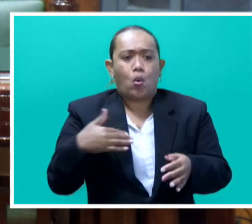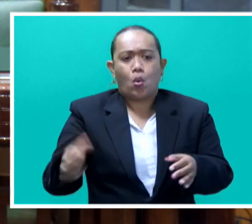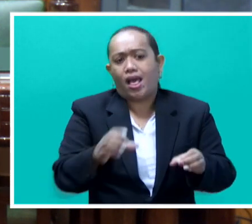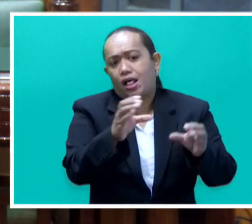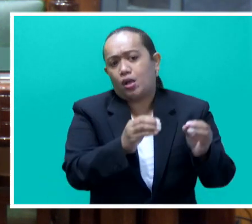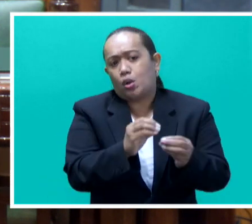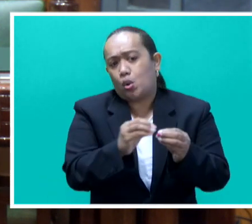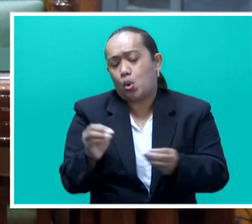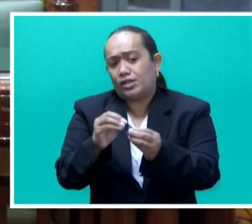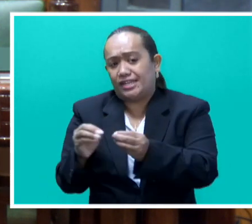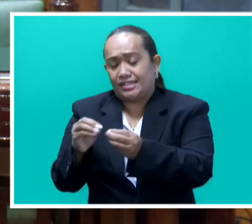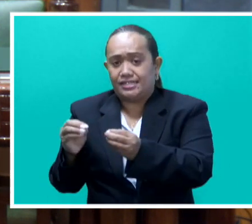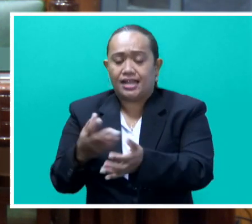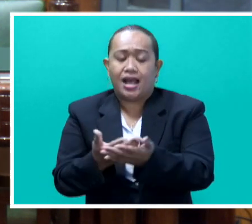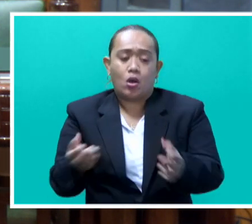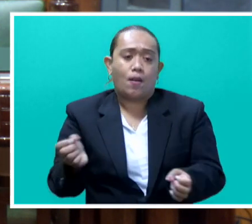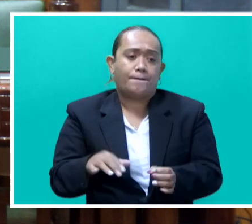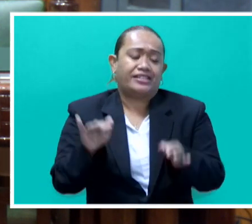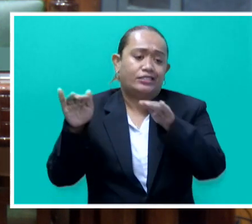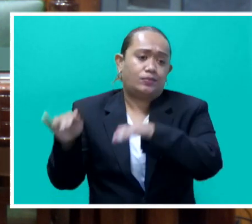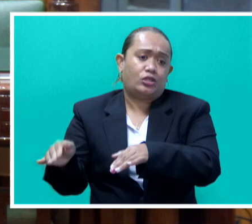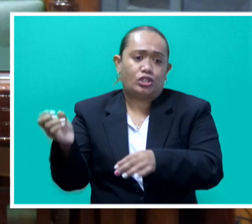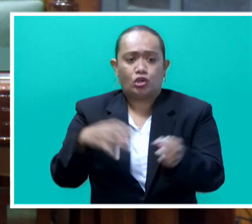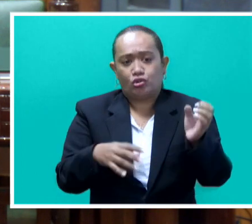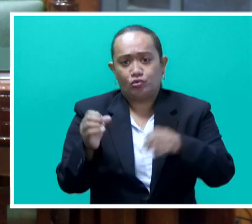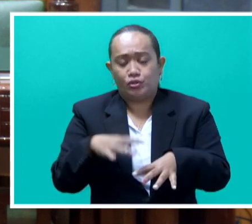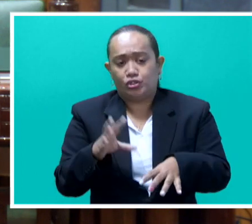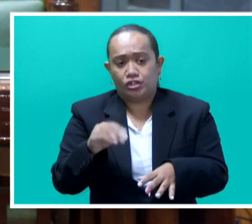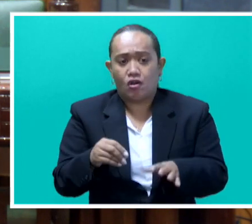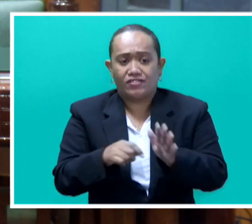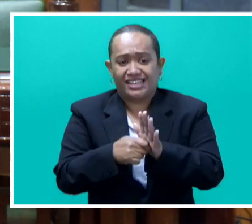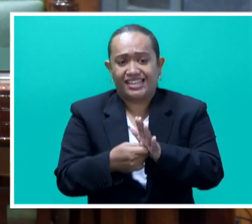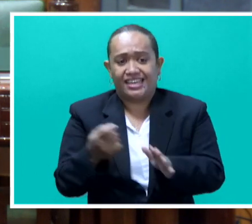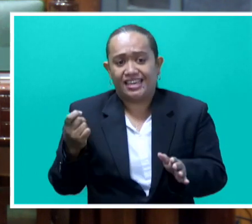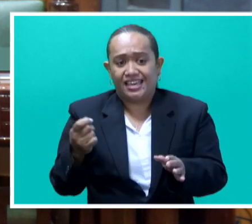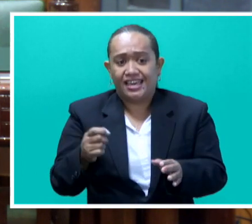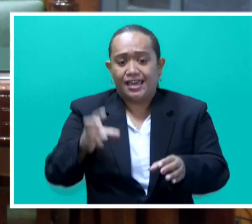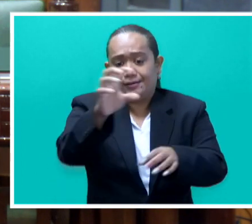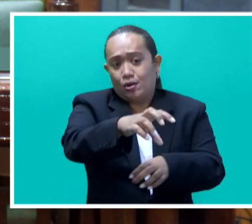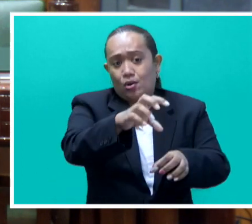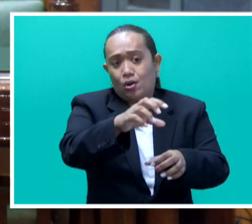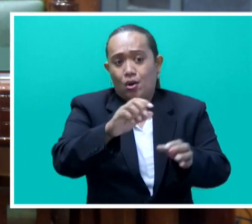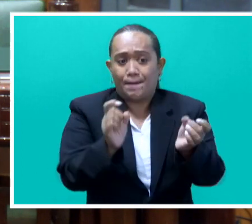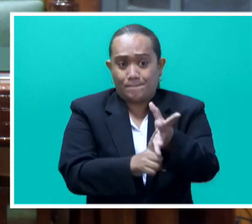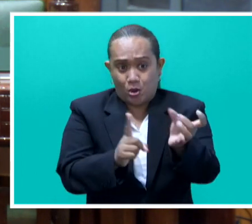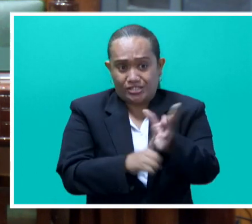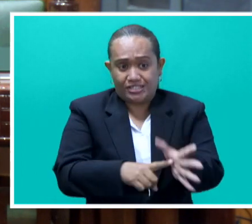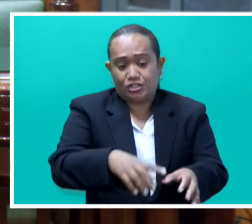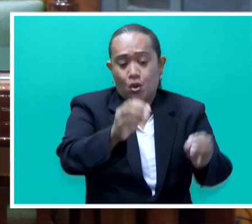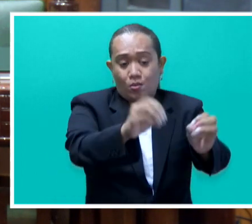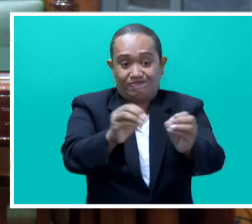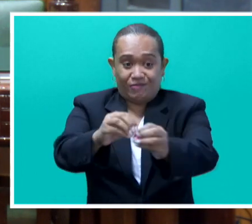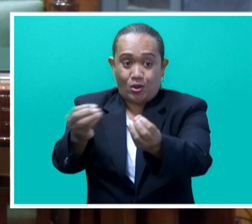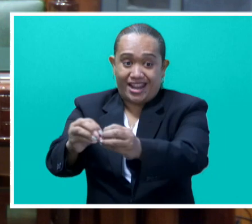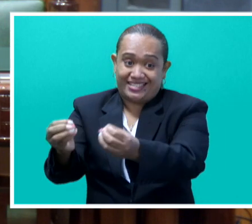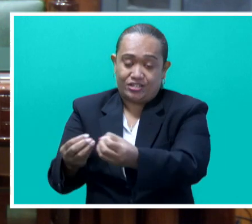the participation and contribution of key stakeholders and communities. Introduction of development control with policies